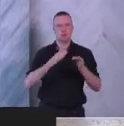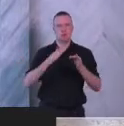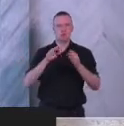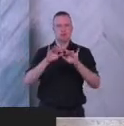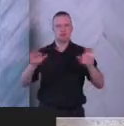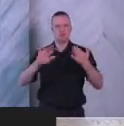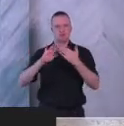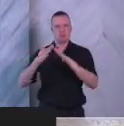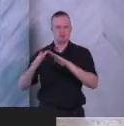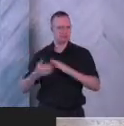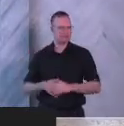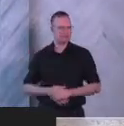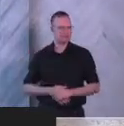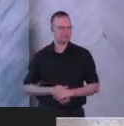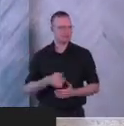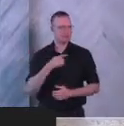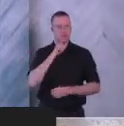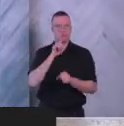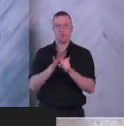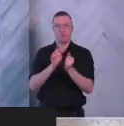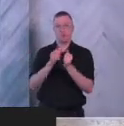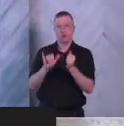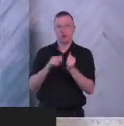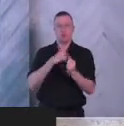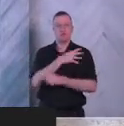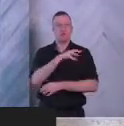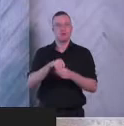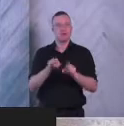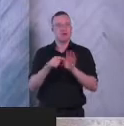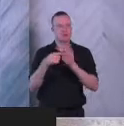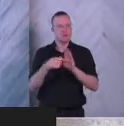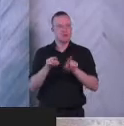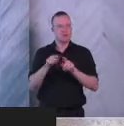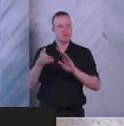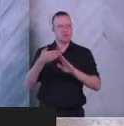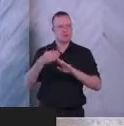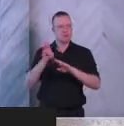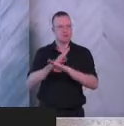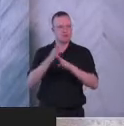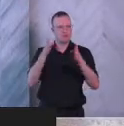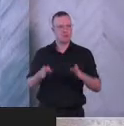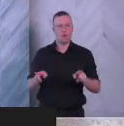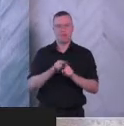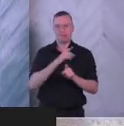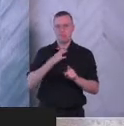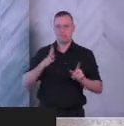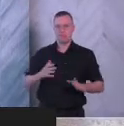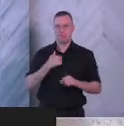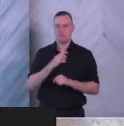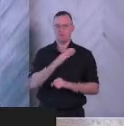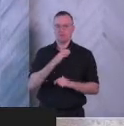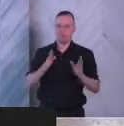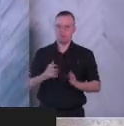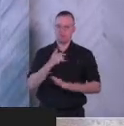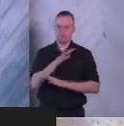diverse community. And I am committed to that. I've had that as an example as a businessman. Certainly as a counselor, I've learned that. And I would